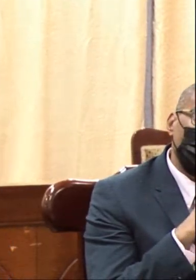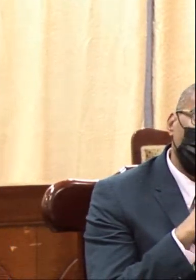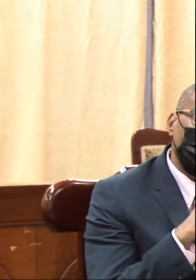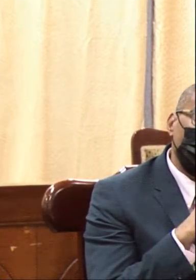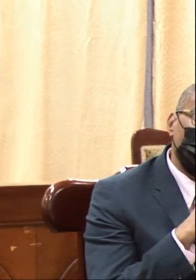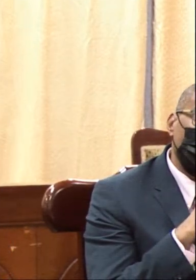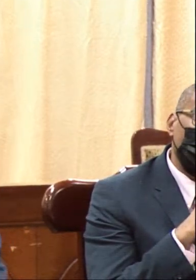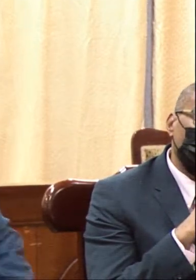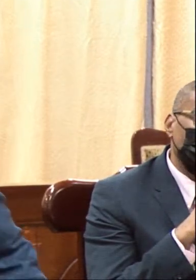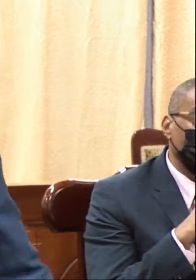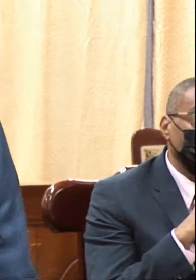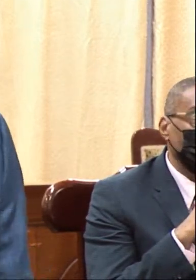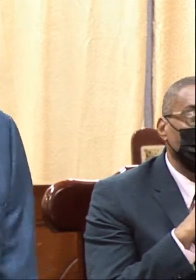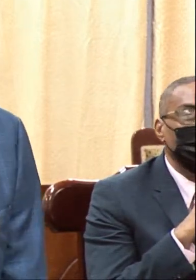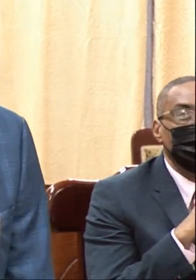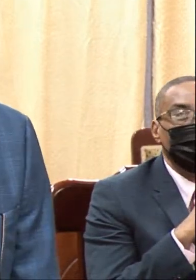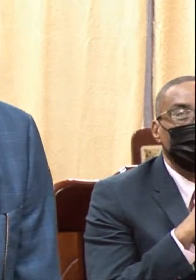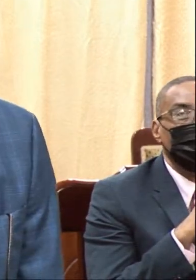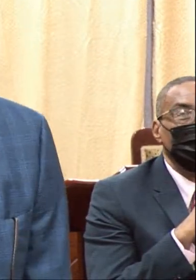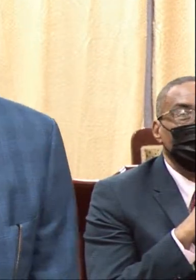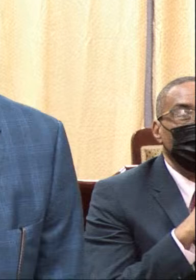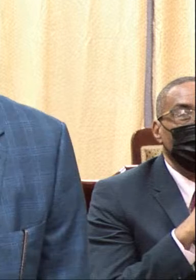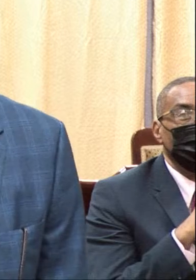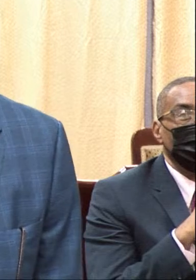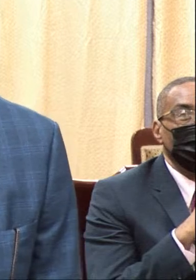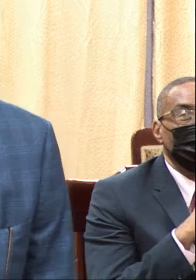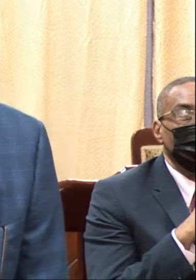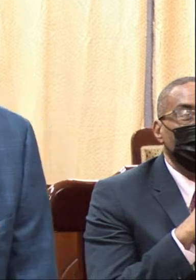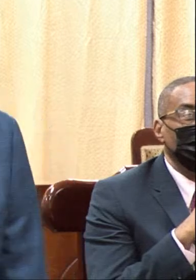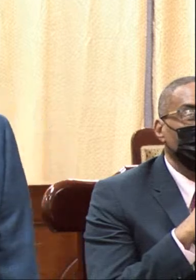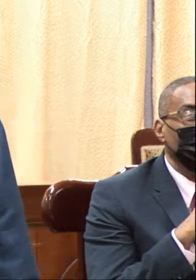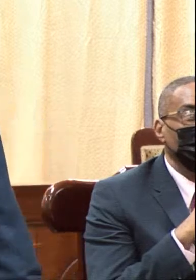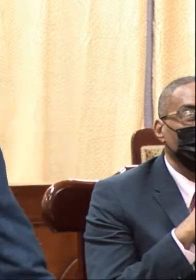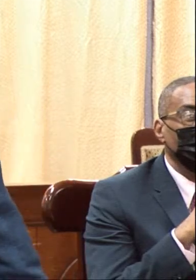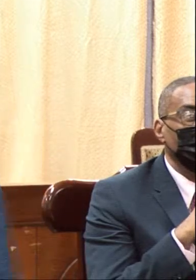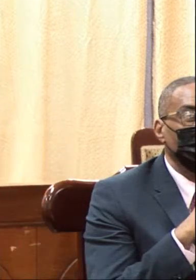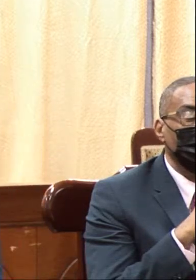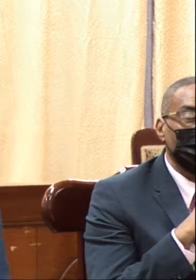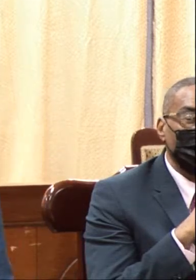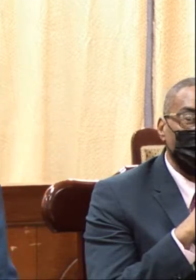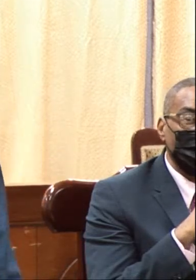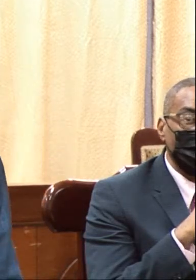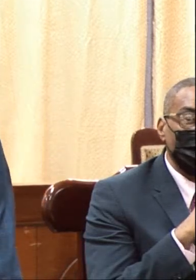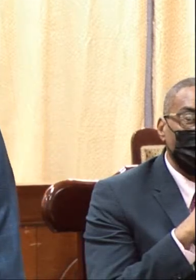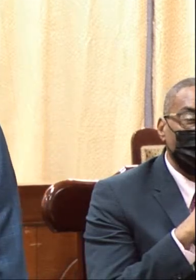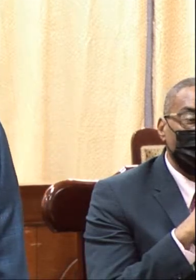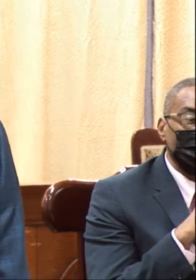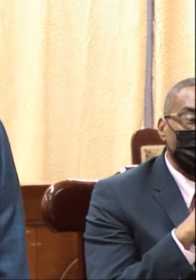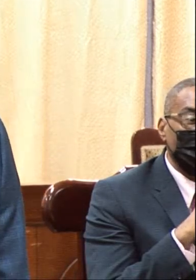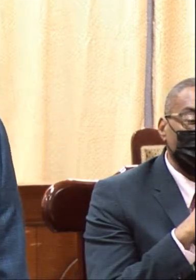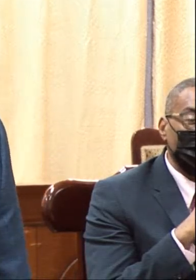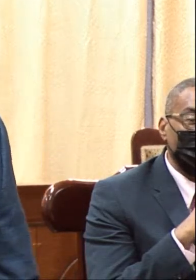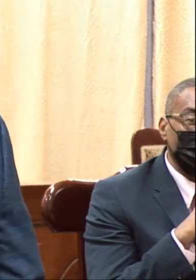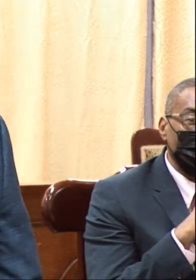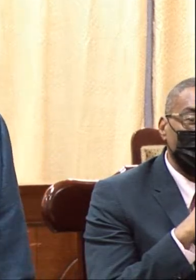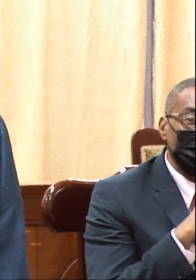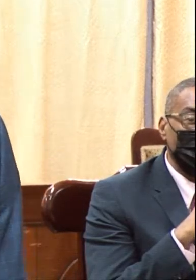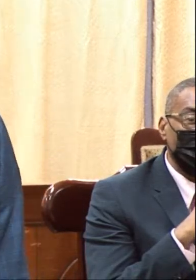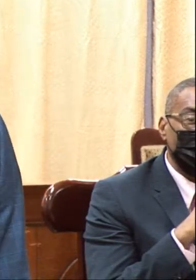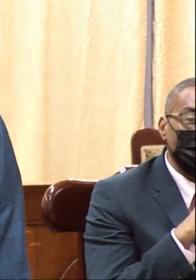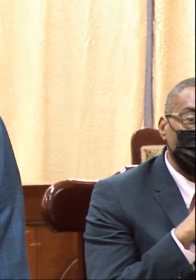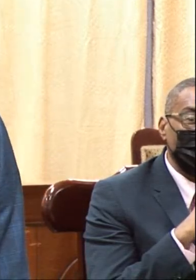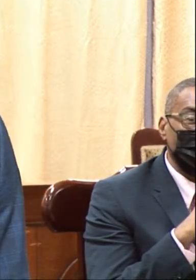government business of the day has it within his knowledge as to how we plan to proceed, he can simply say, it is a simple